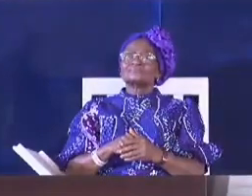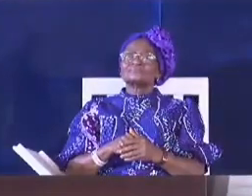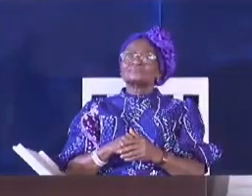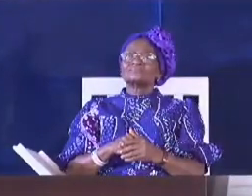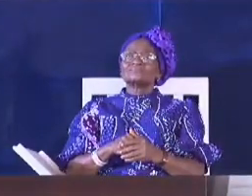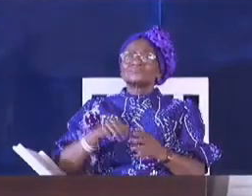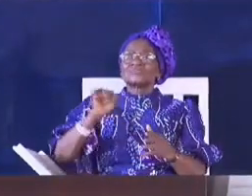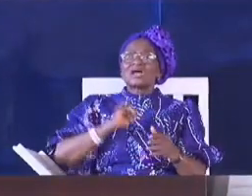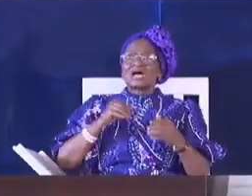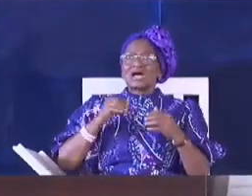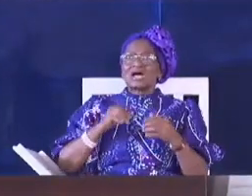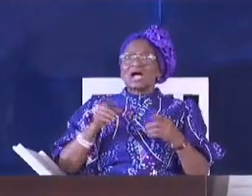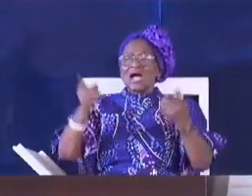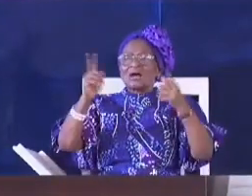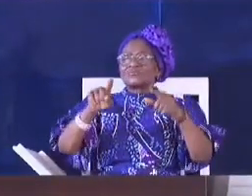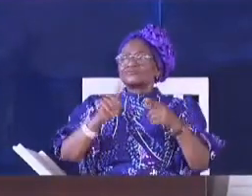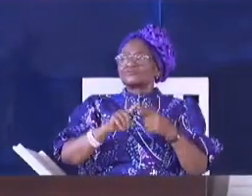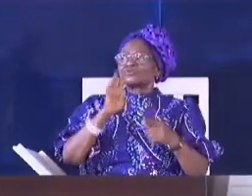I happen to be